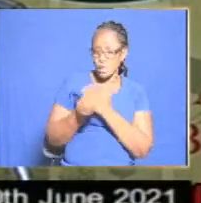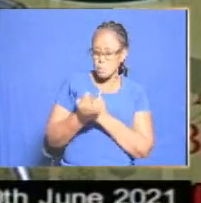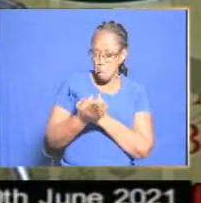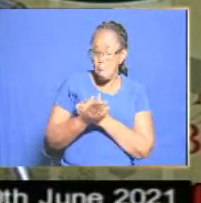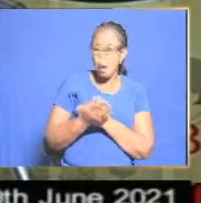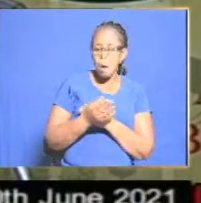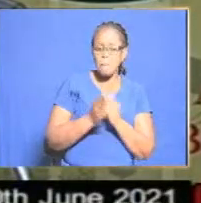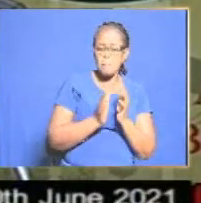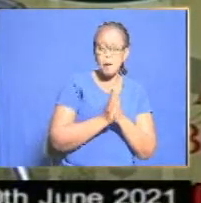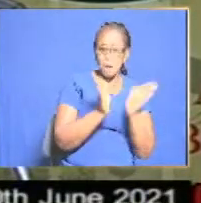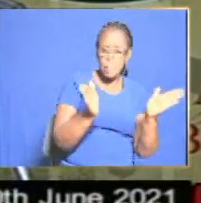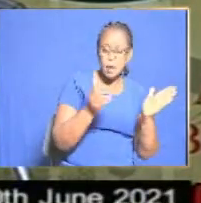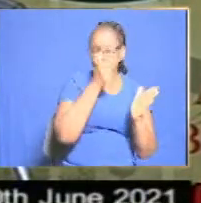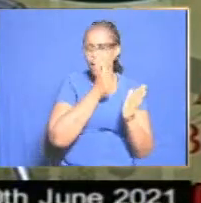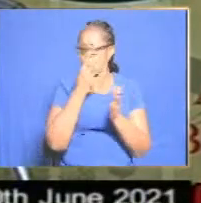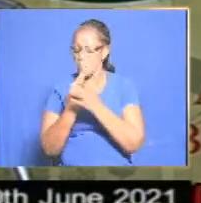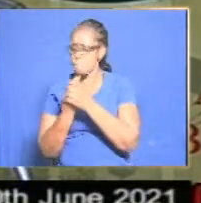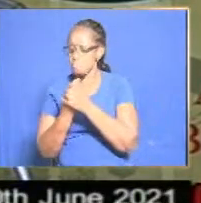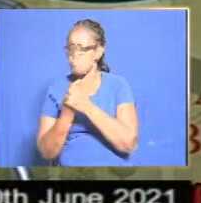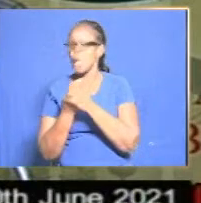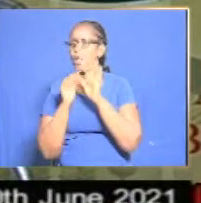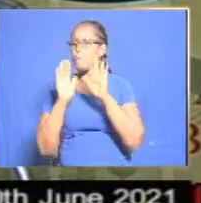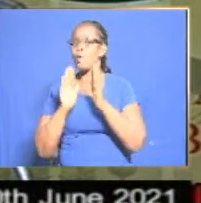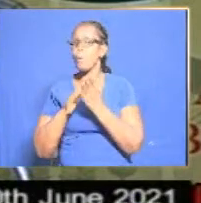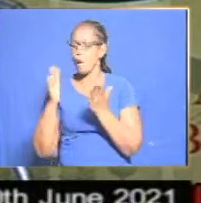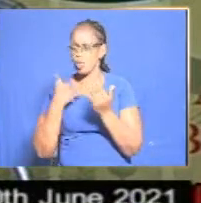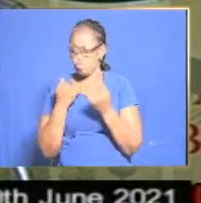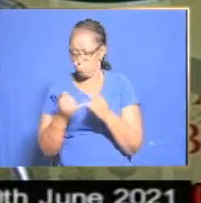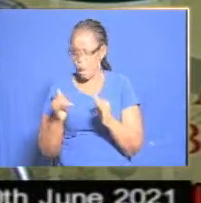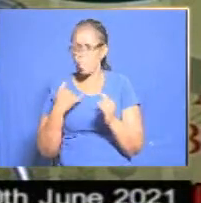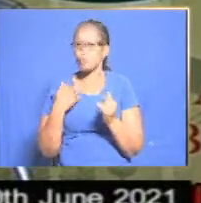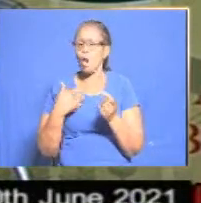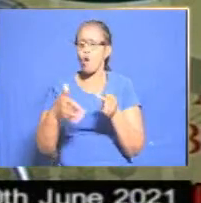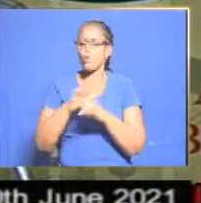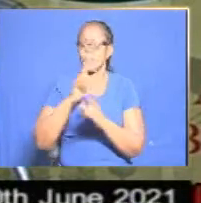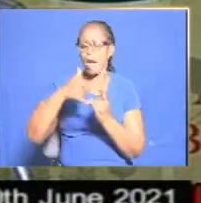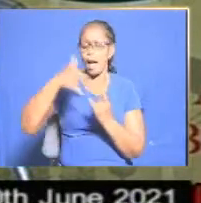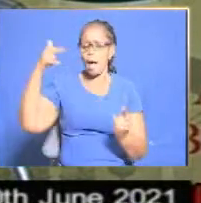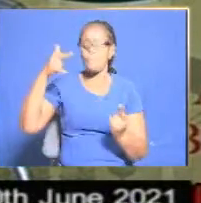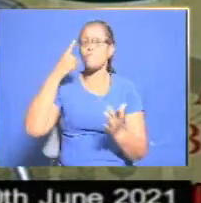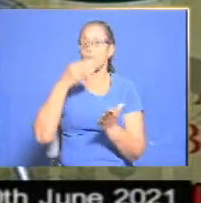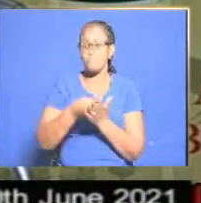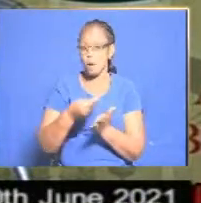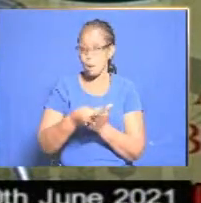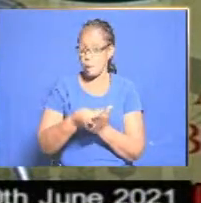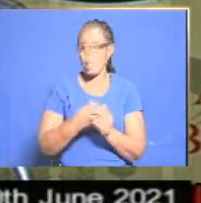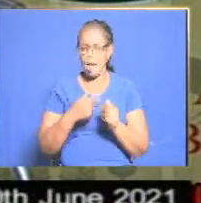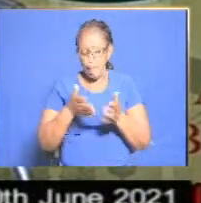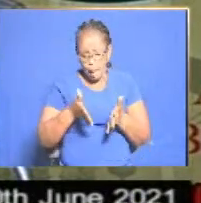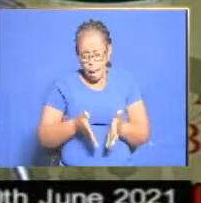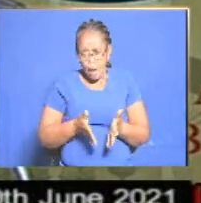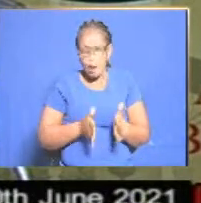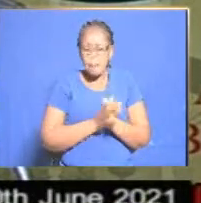partnership as an option for closing the financing gap. The current Public-Private Partnership Act impedes